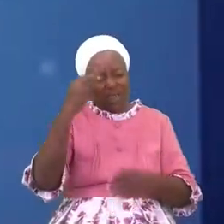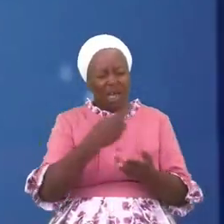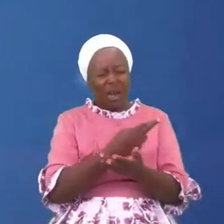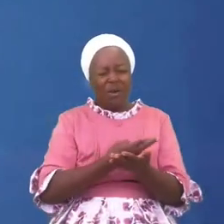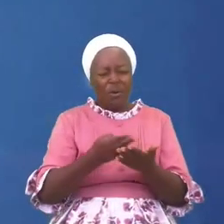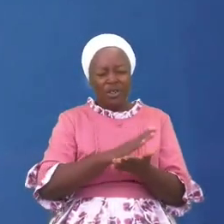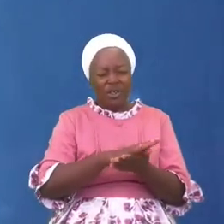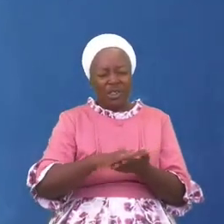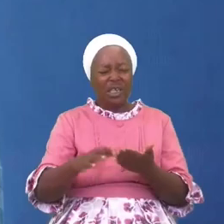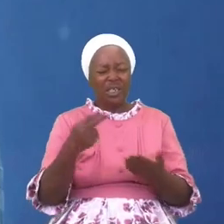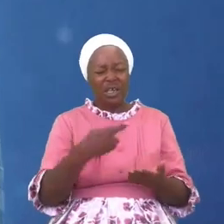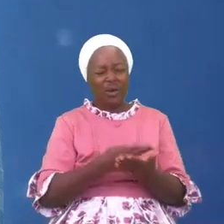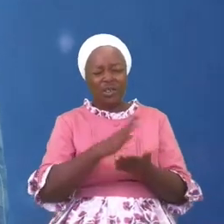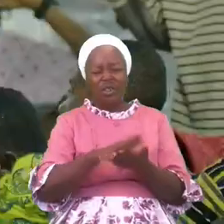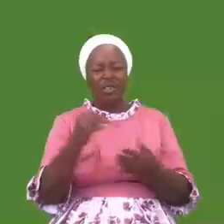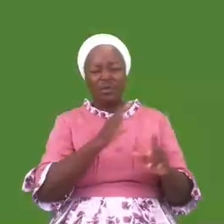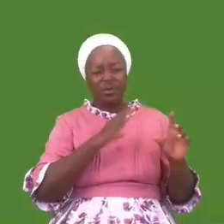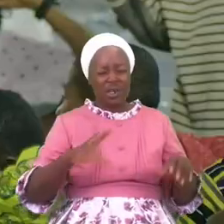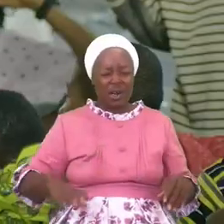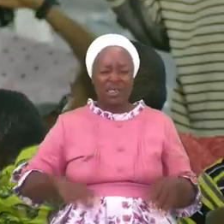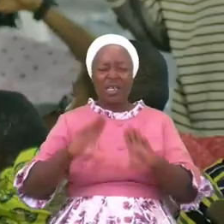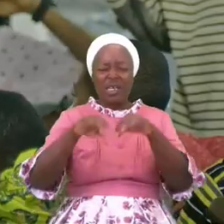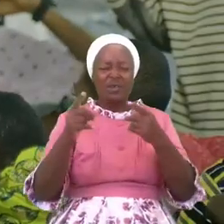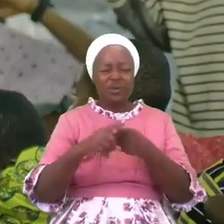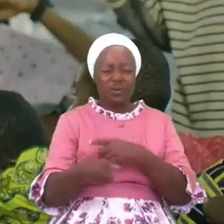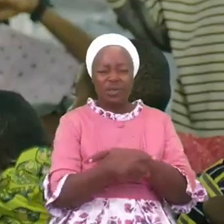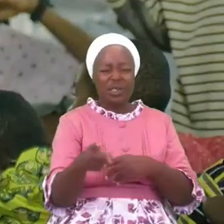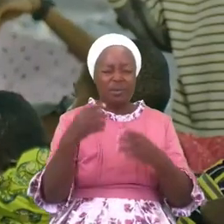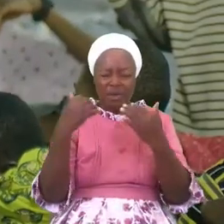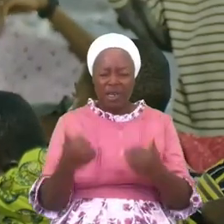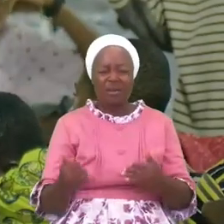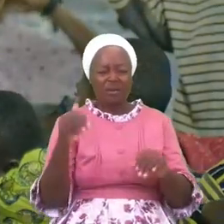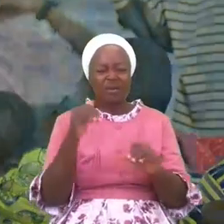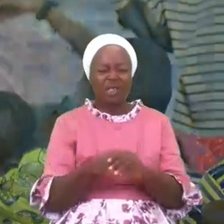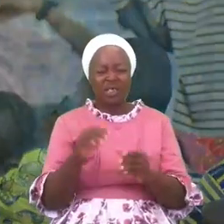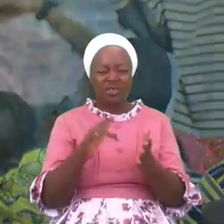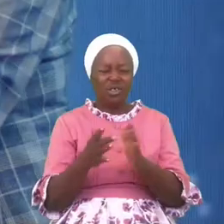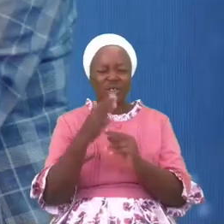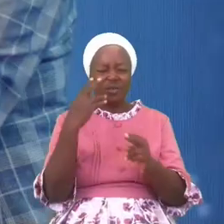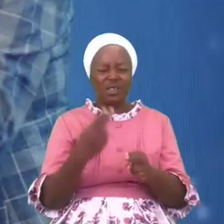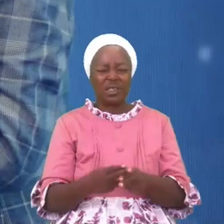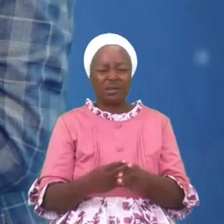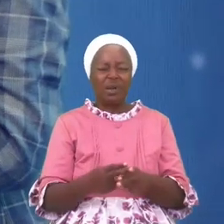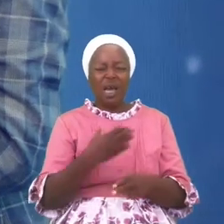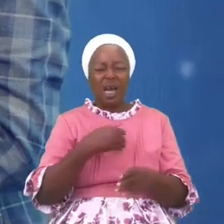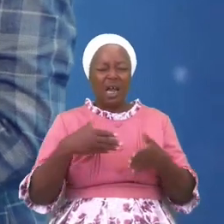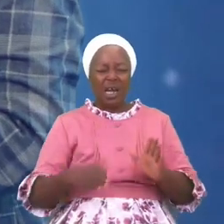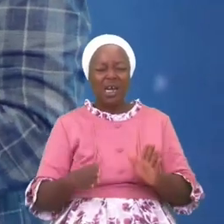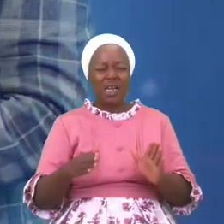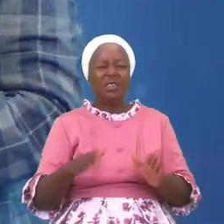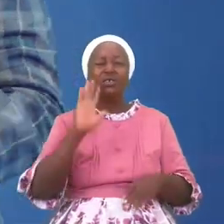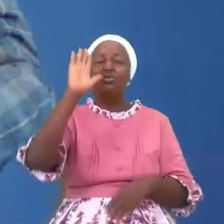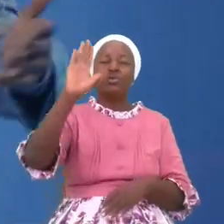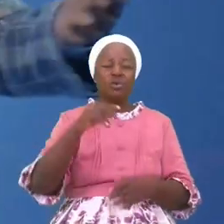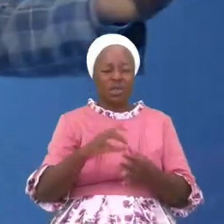to them now in Jesus' name. And let your spirit be witness with their spirit, with their